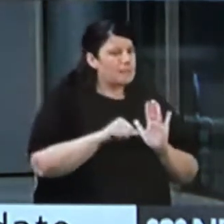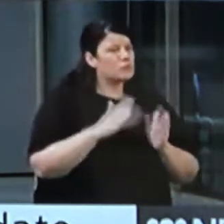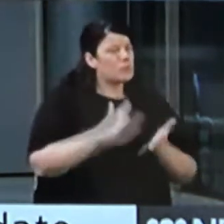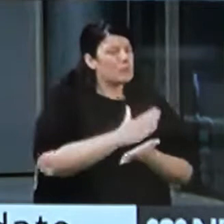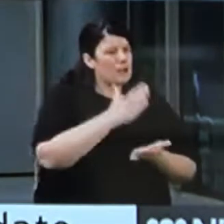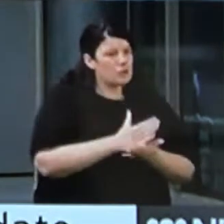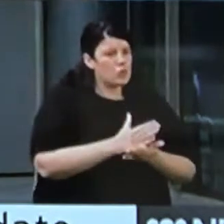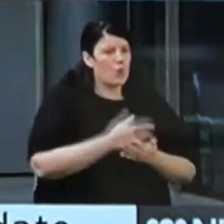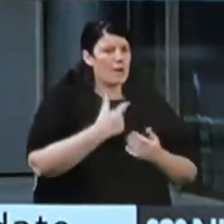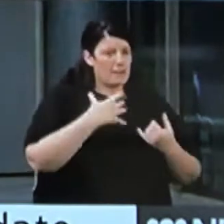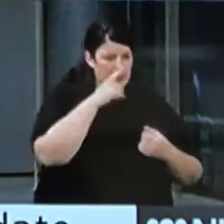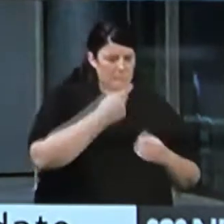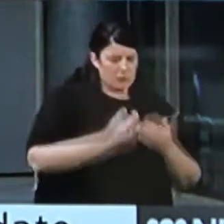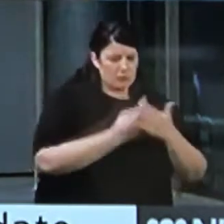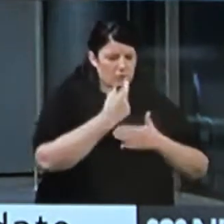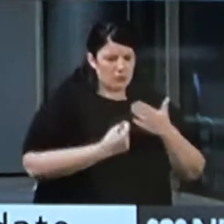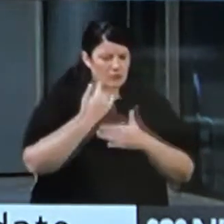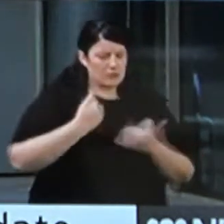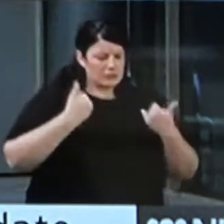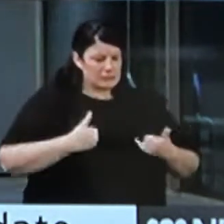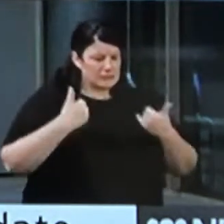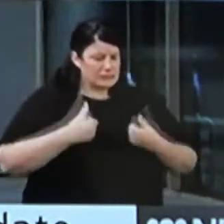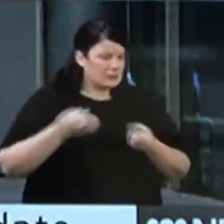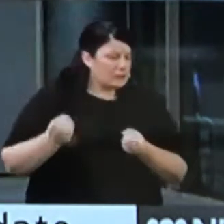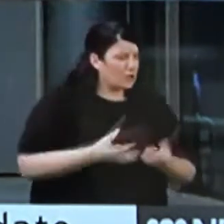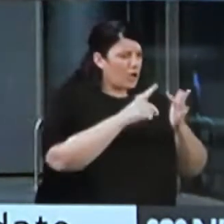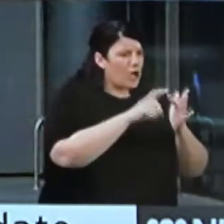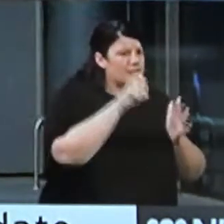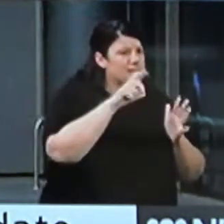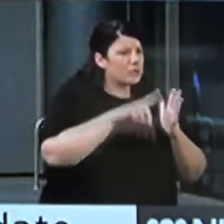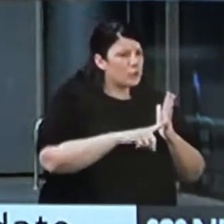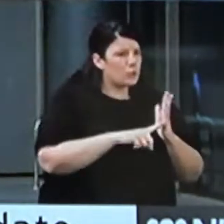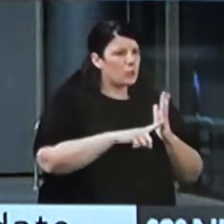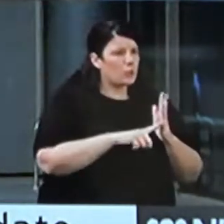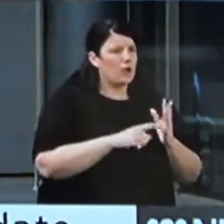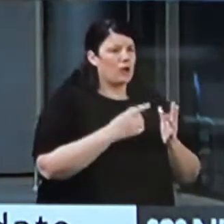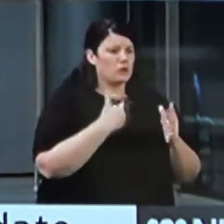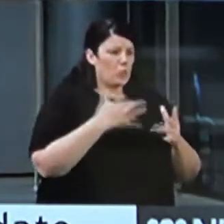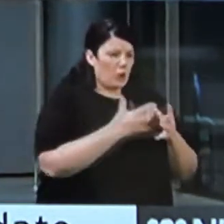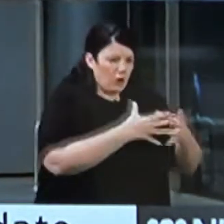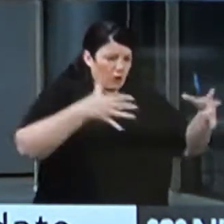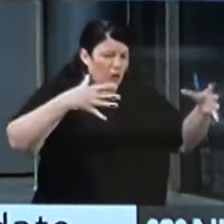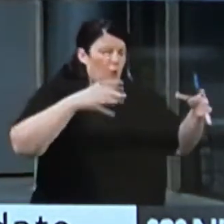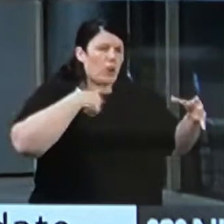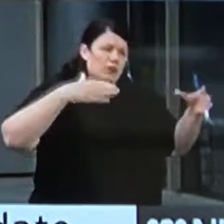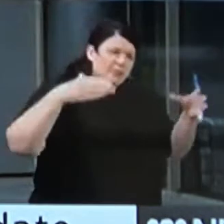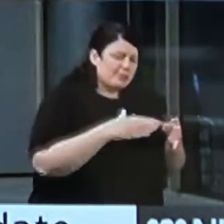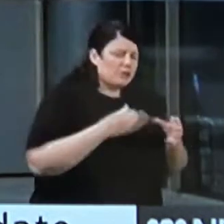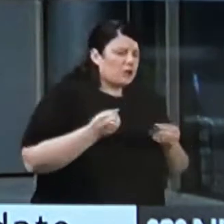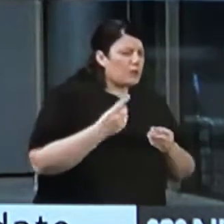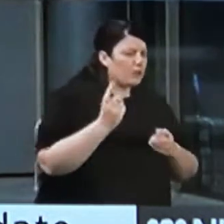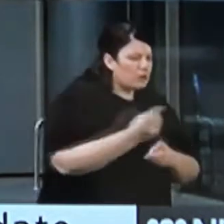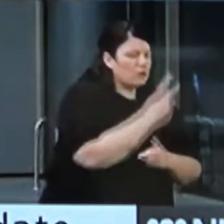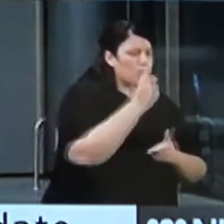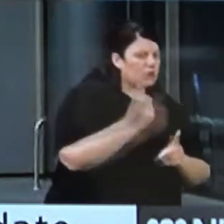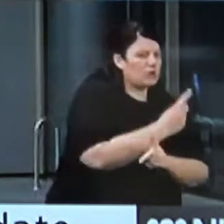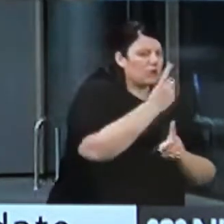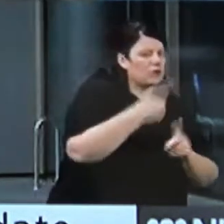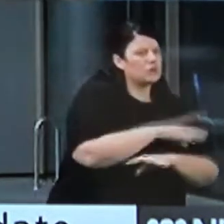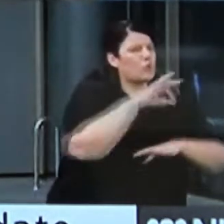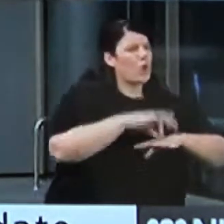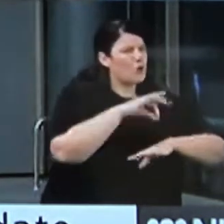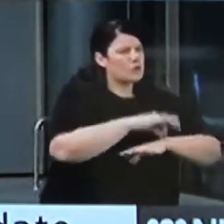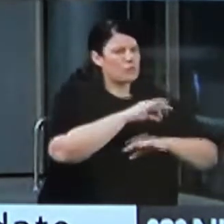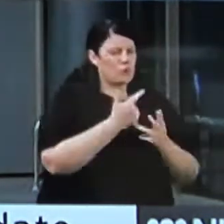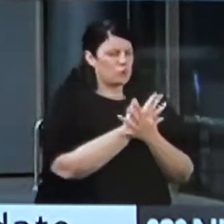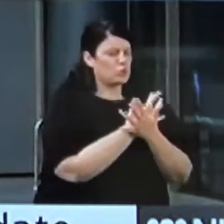can cope when there's more people being admitted into our ICU. So we're using this time to really redouble our efforts in increasing capacity in